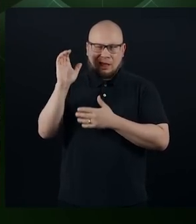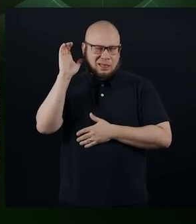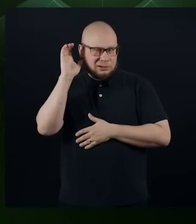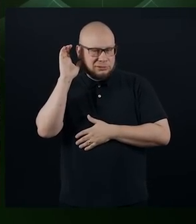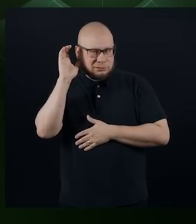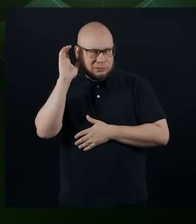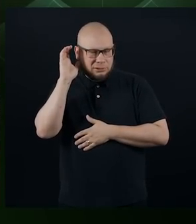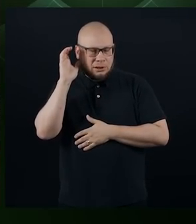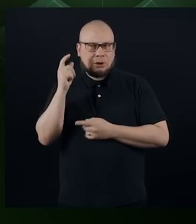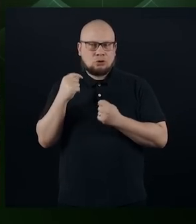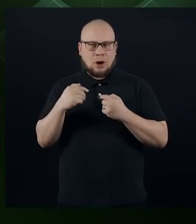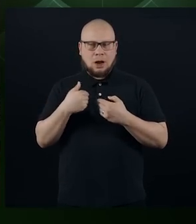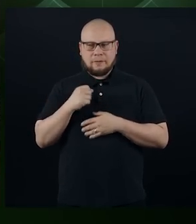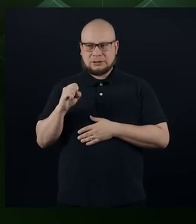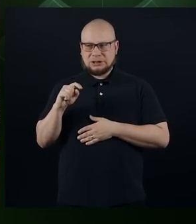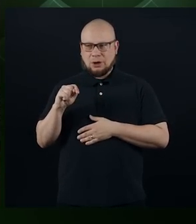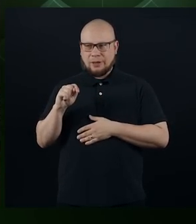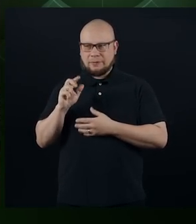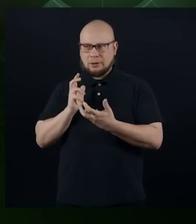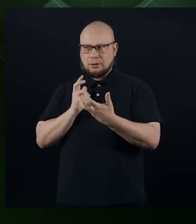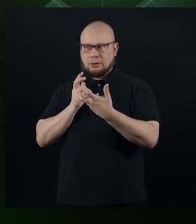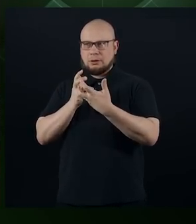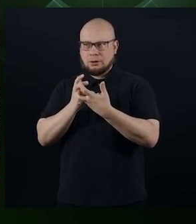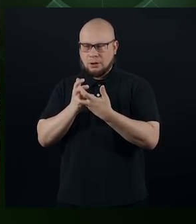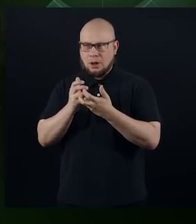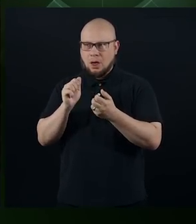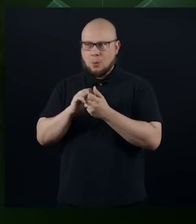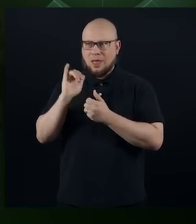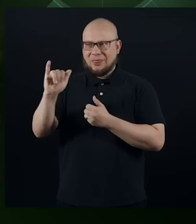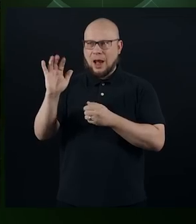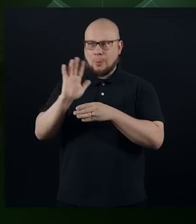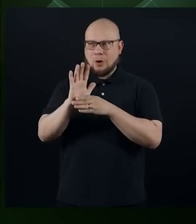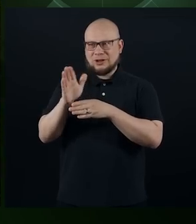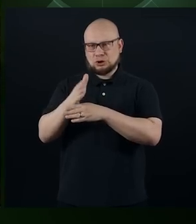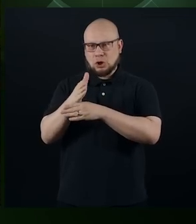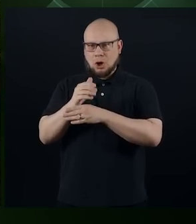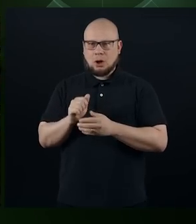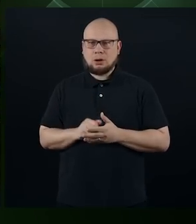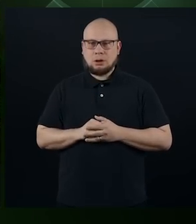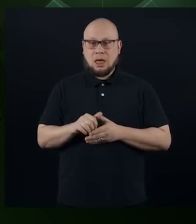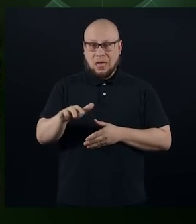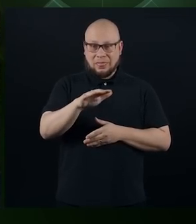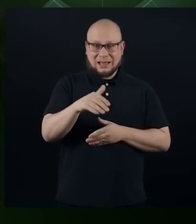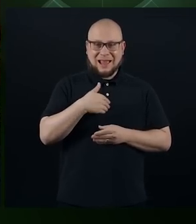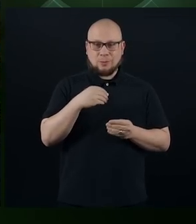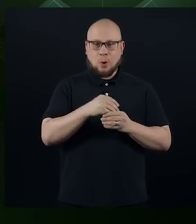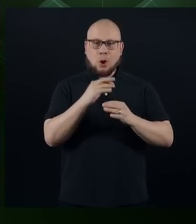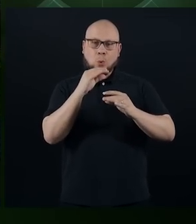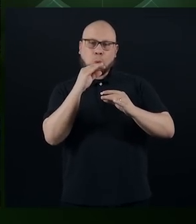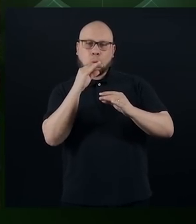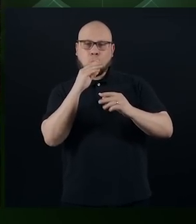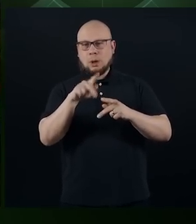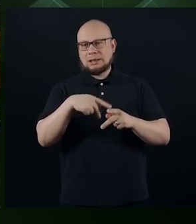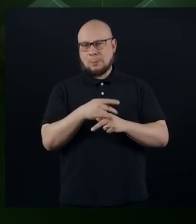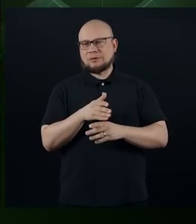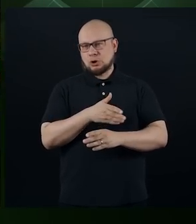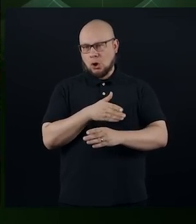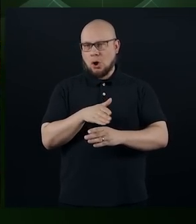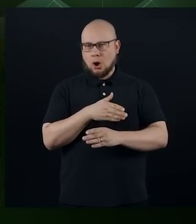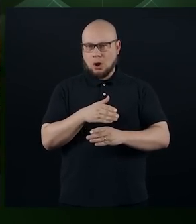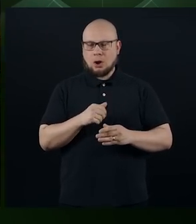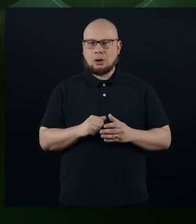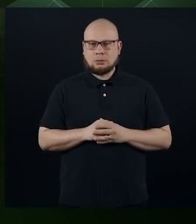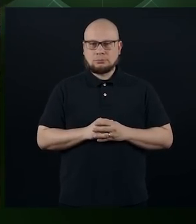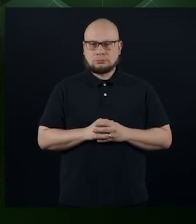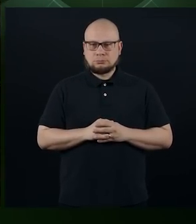Sea of Thieves into that massive Hollywood score. Ocean Callers, we went for a more woodwind style, which pluckers